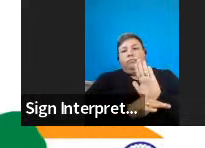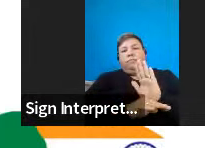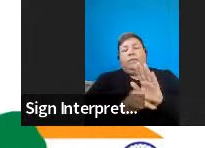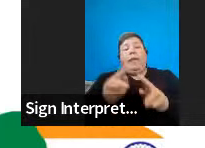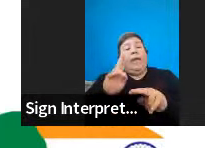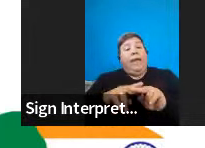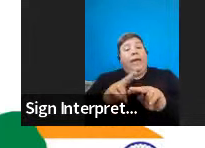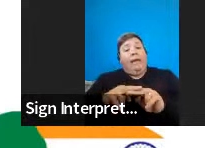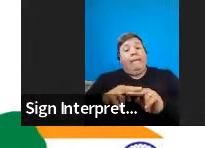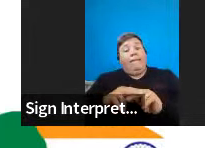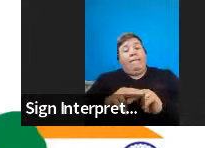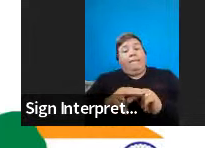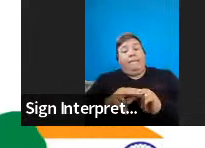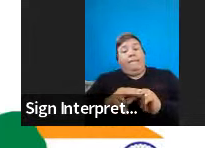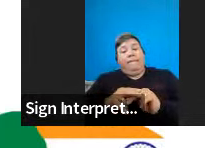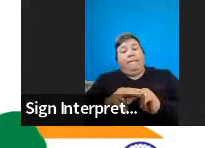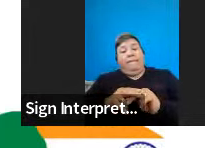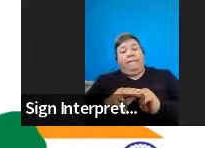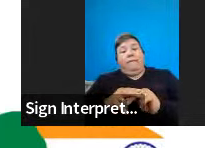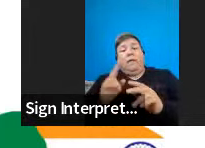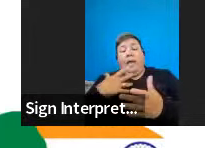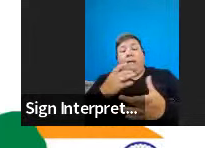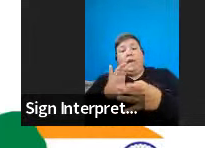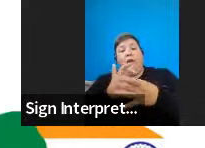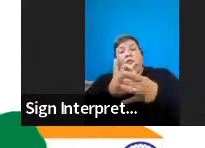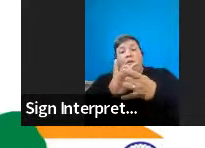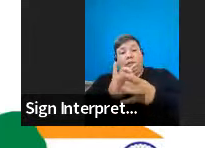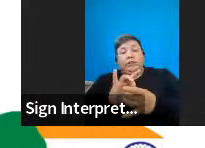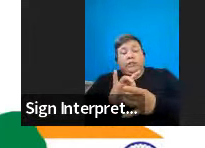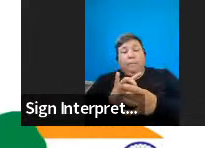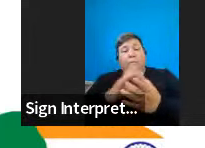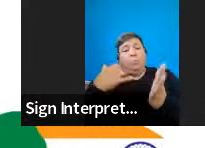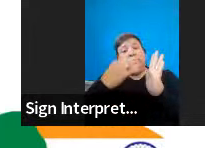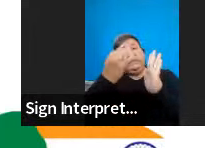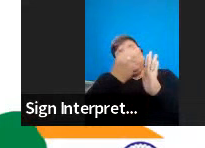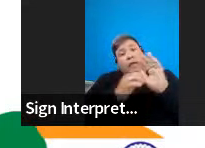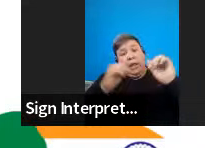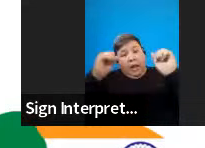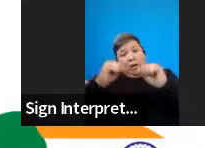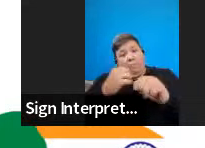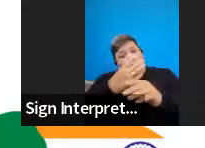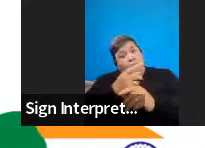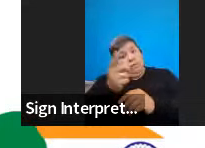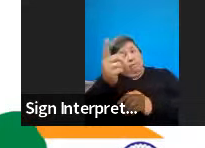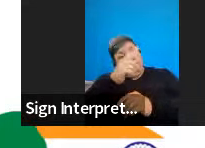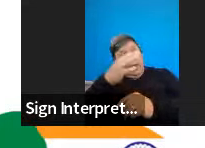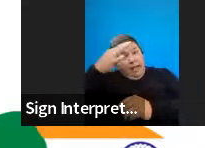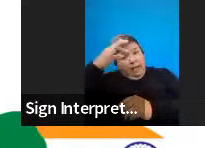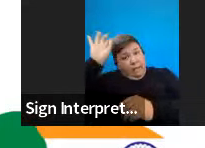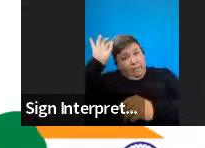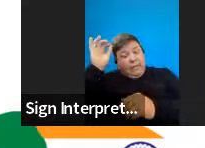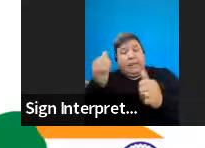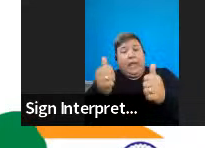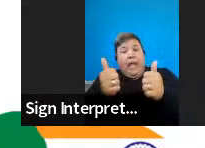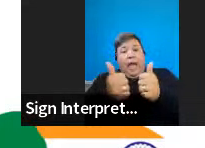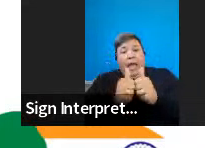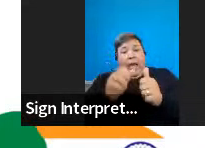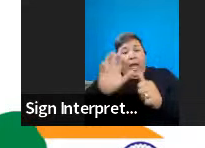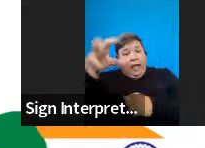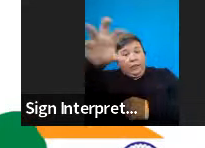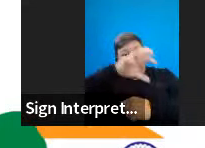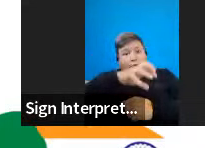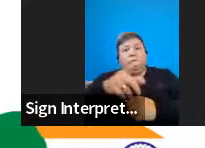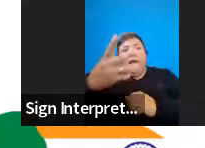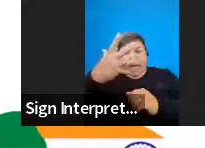have a relationship or we have signed an agreement with one of the government agencies, then you will have to comply